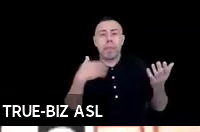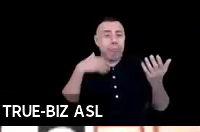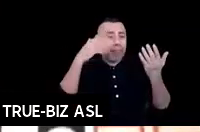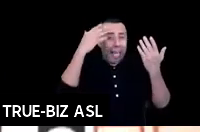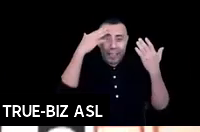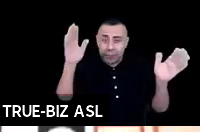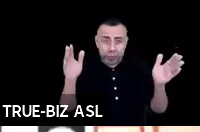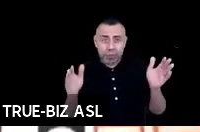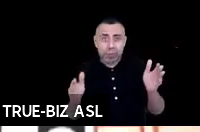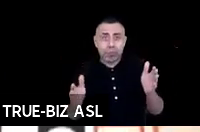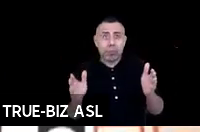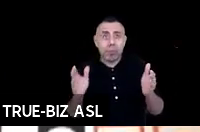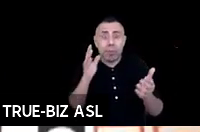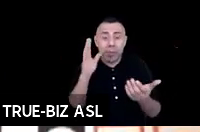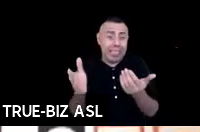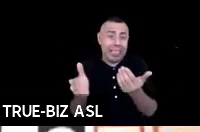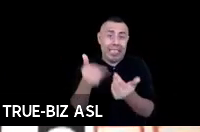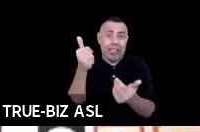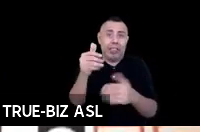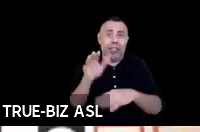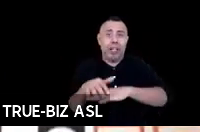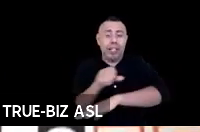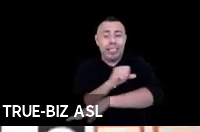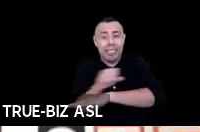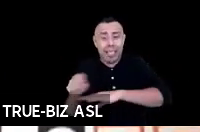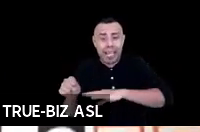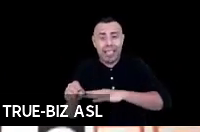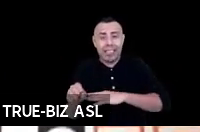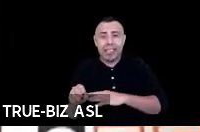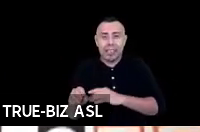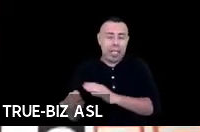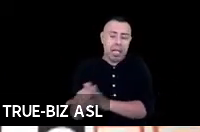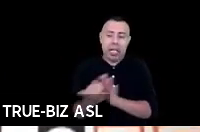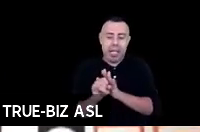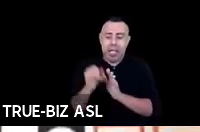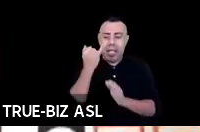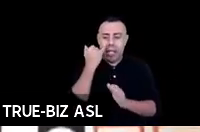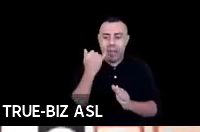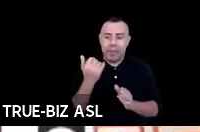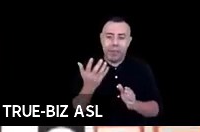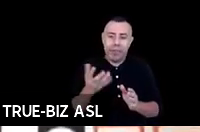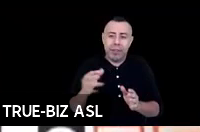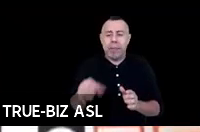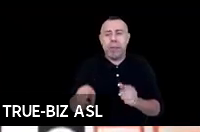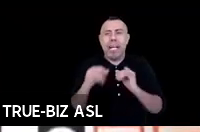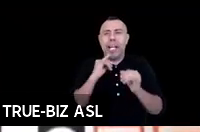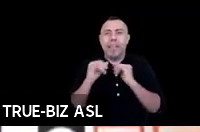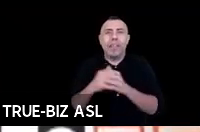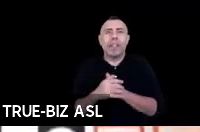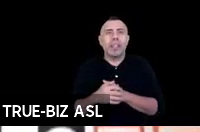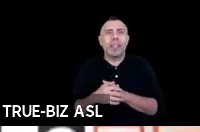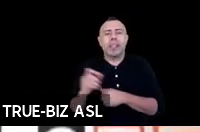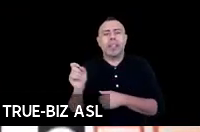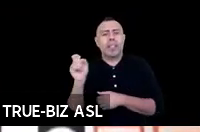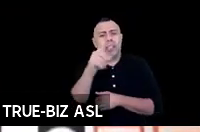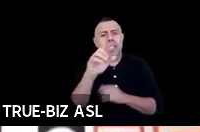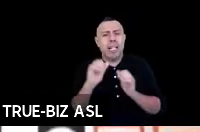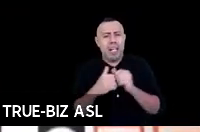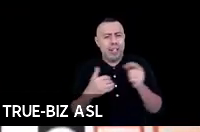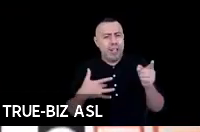in person, you know, feeding off that sort of acting energy. But what was the experience in doing this on Zoom? Yeah, I just really wanted to